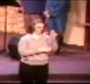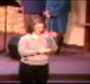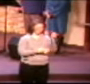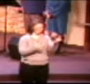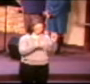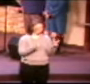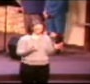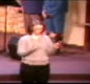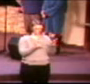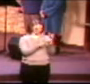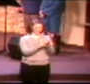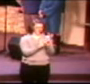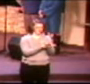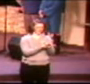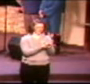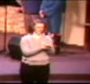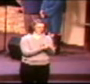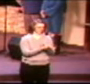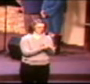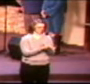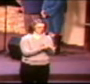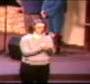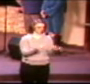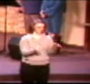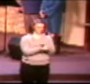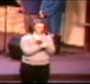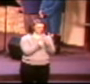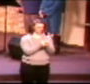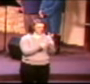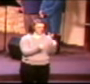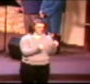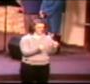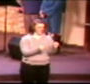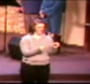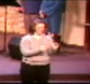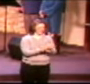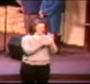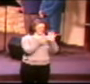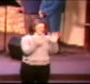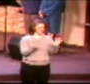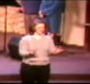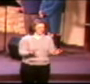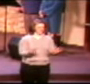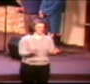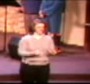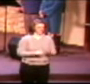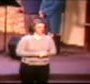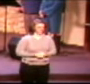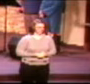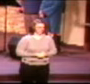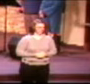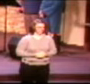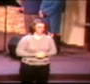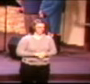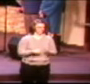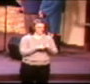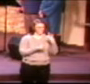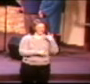wanted relationship to be filled with light. So as we sing over